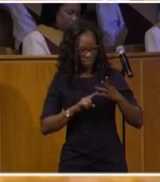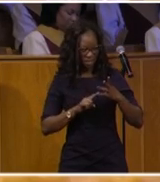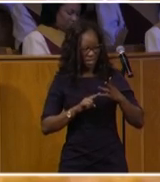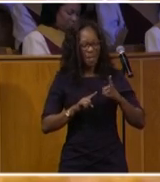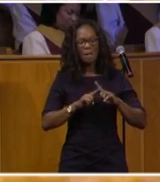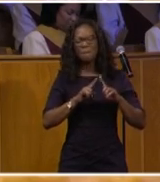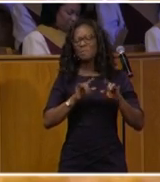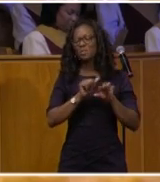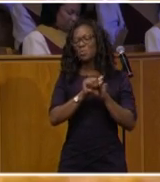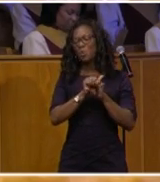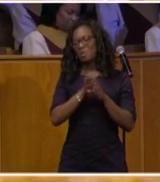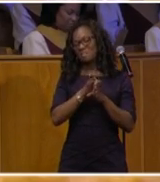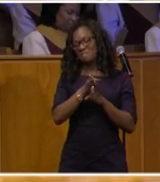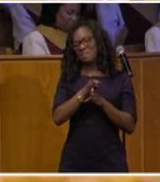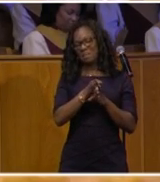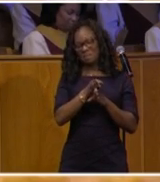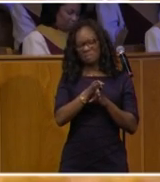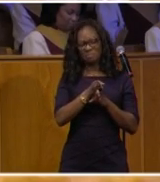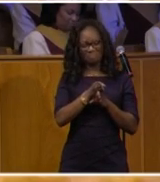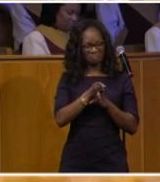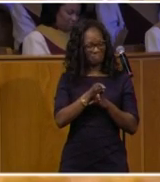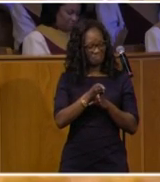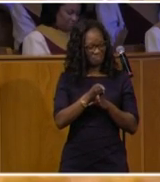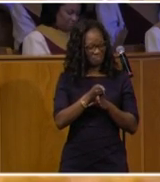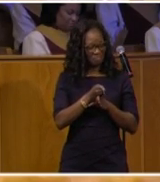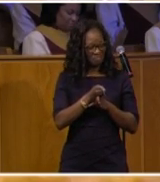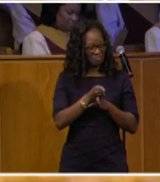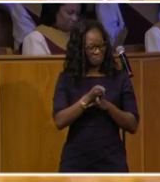but to work in the field.